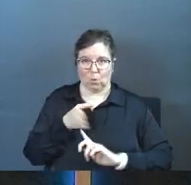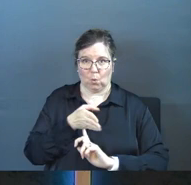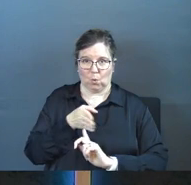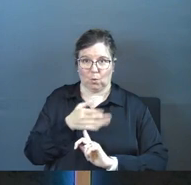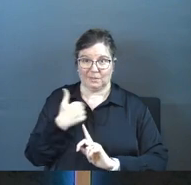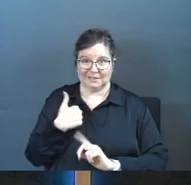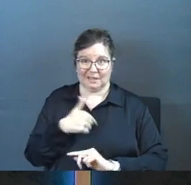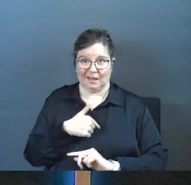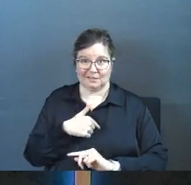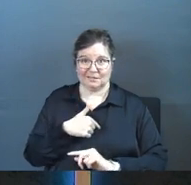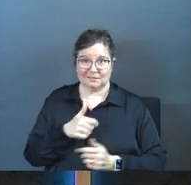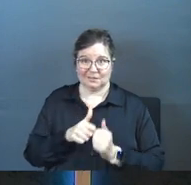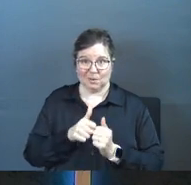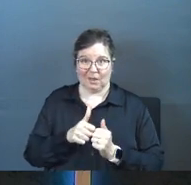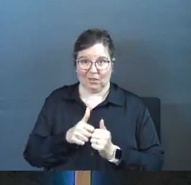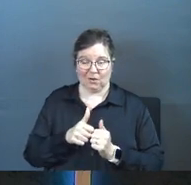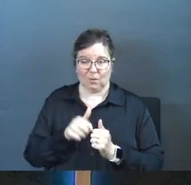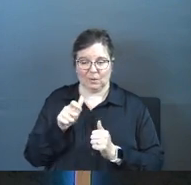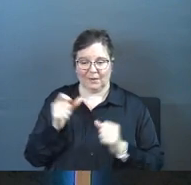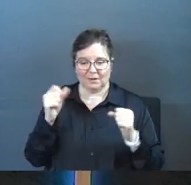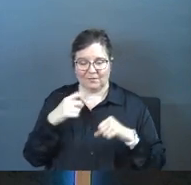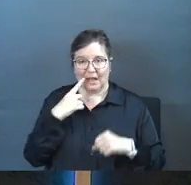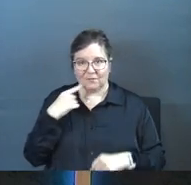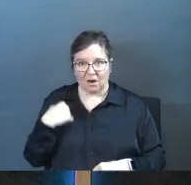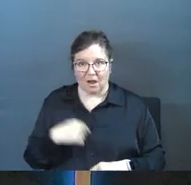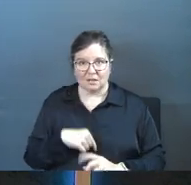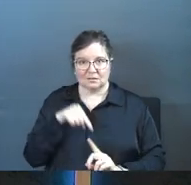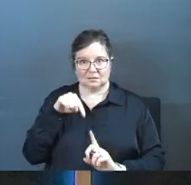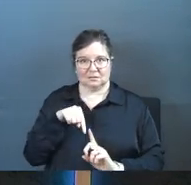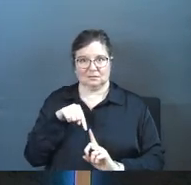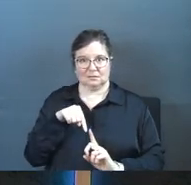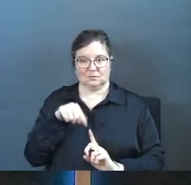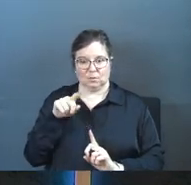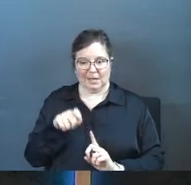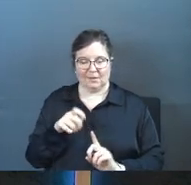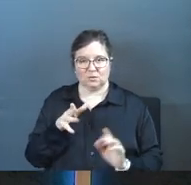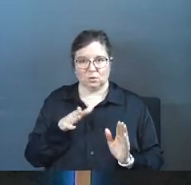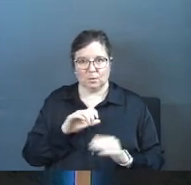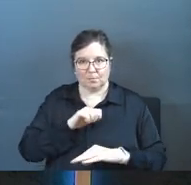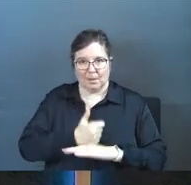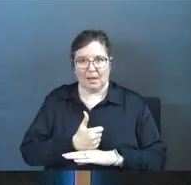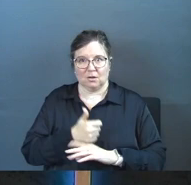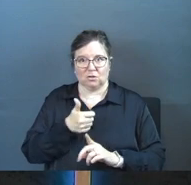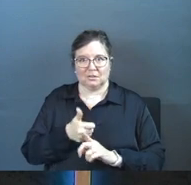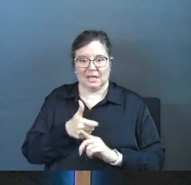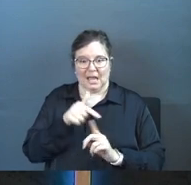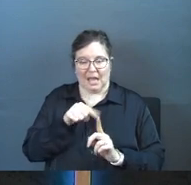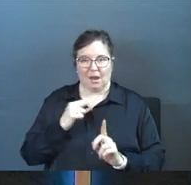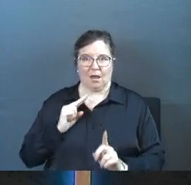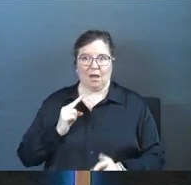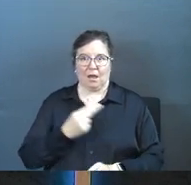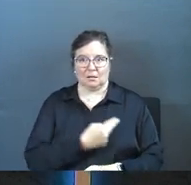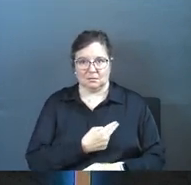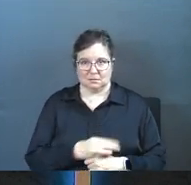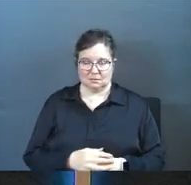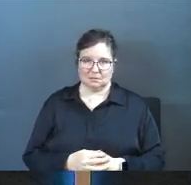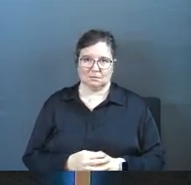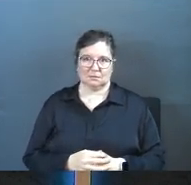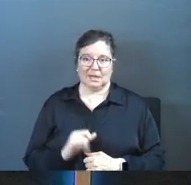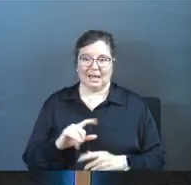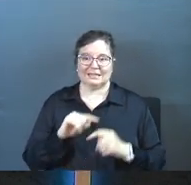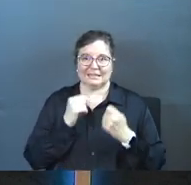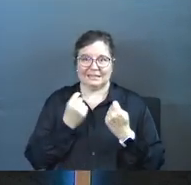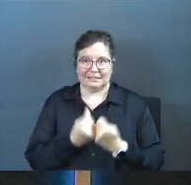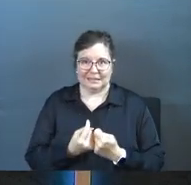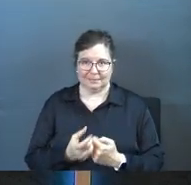us. We got to fight for us. We've got to plant ourselves at us as